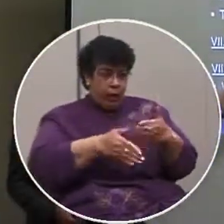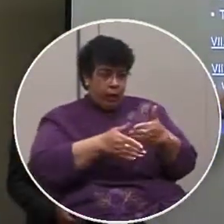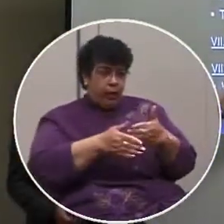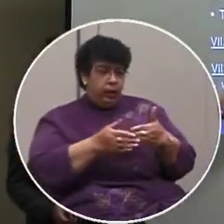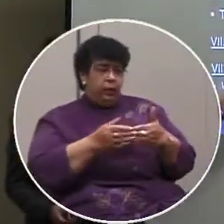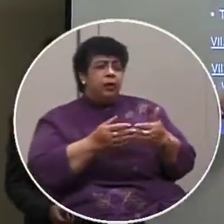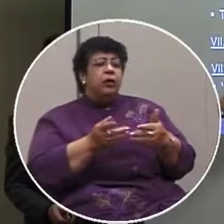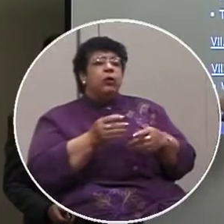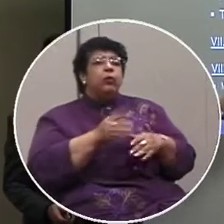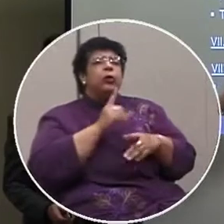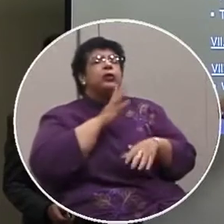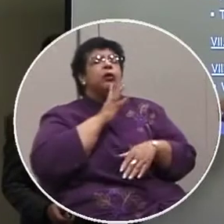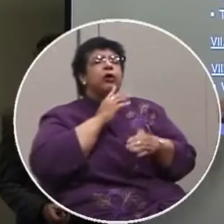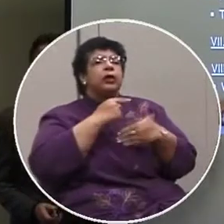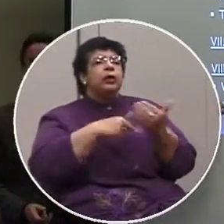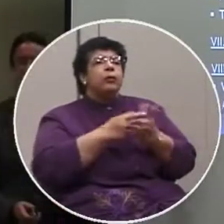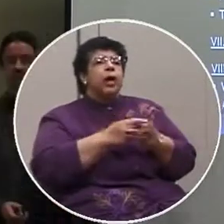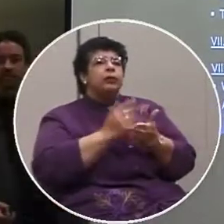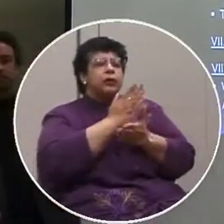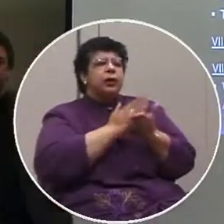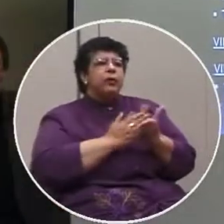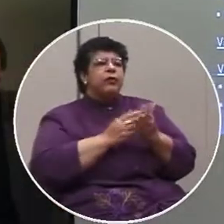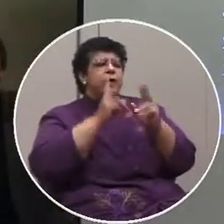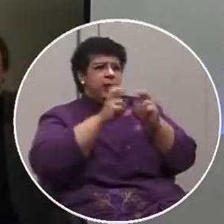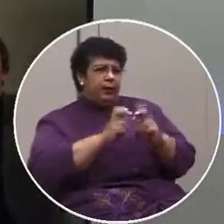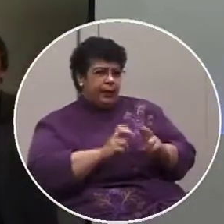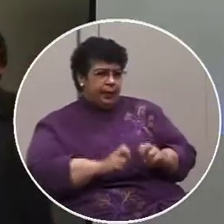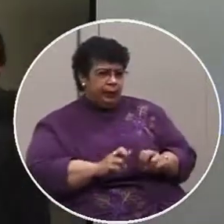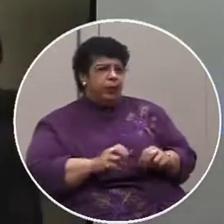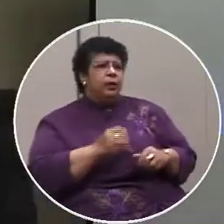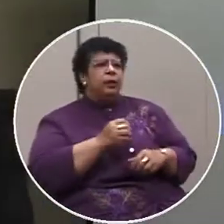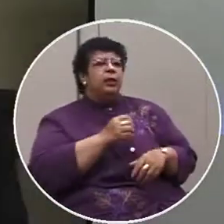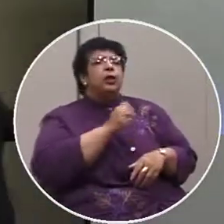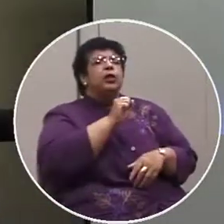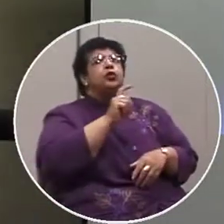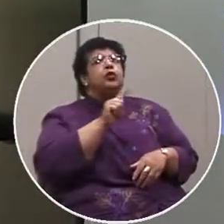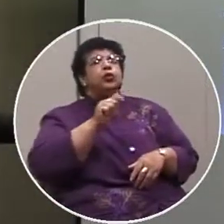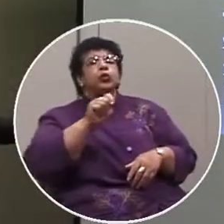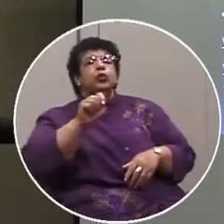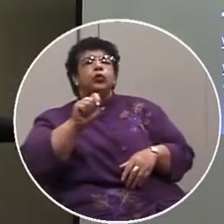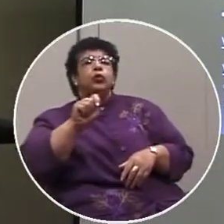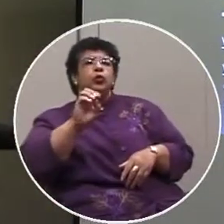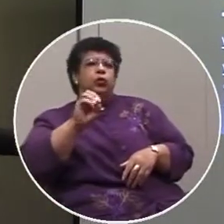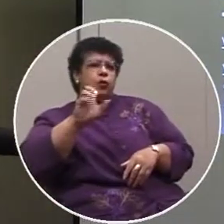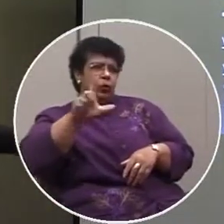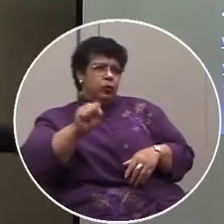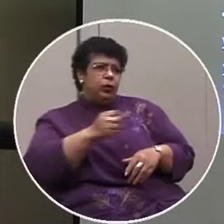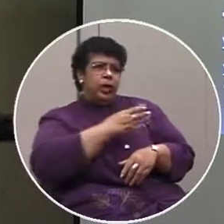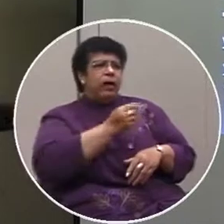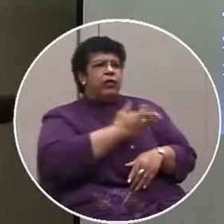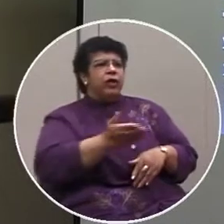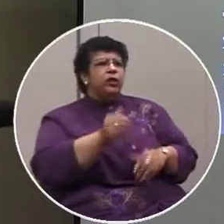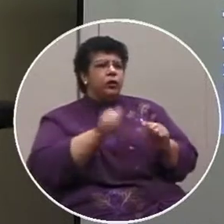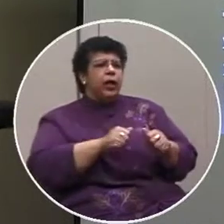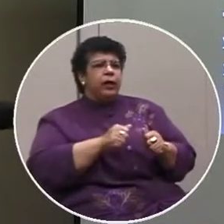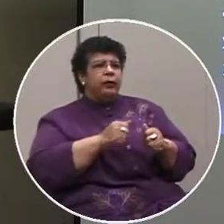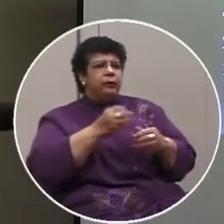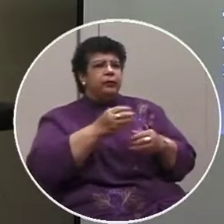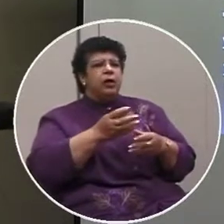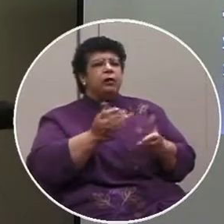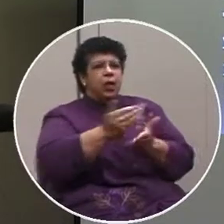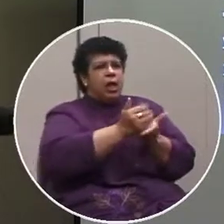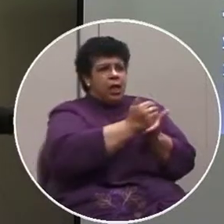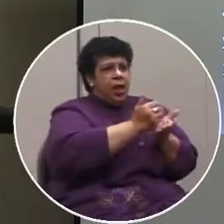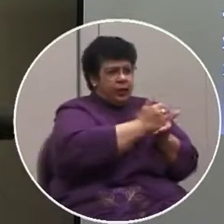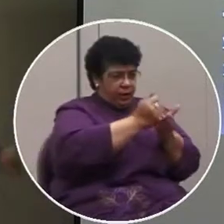about some of the functional behavior assessment, the assessment tools. Is that correct? Remember some of the assessment data collection pieces. We're going to do a little